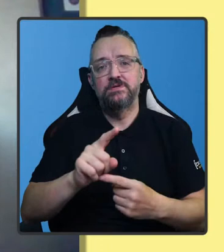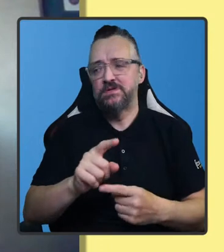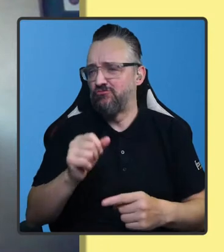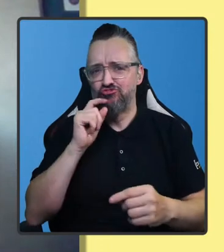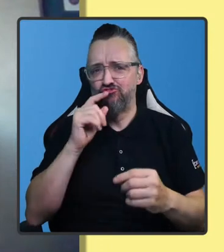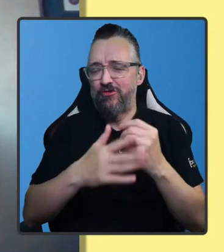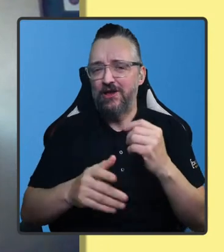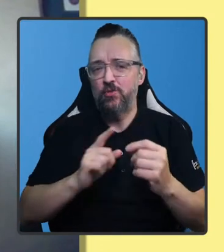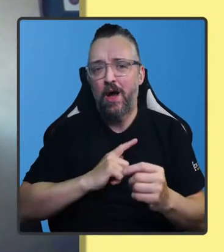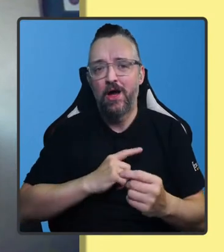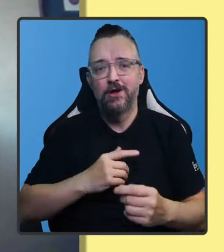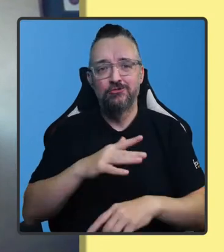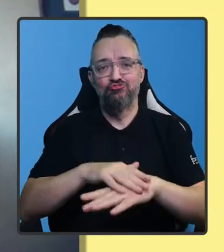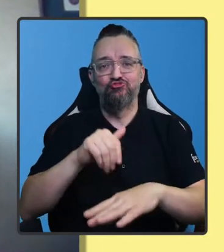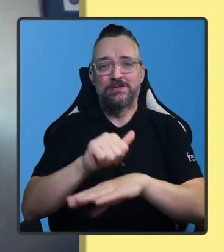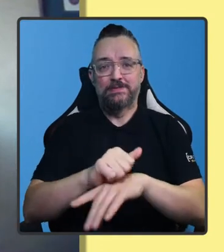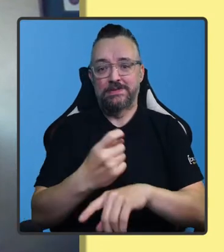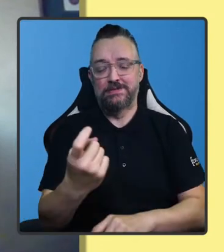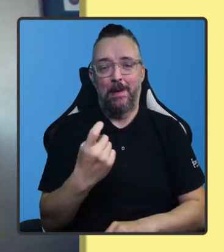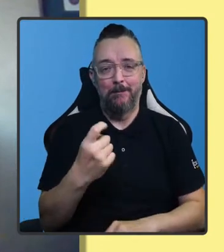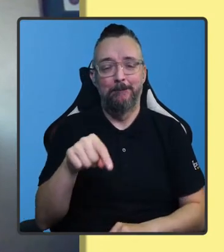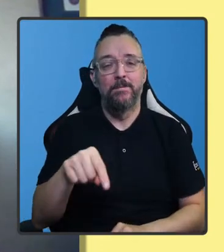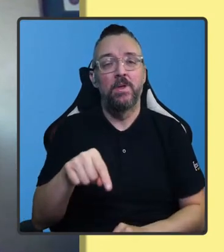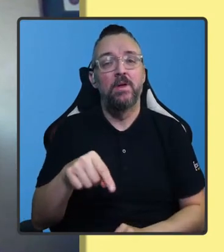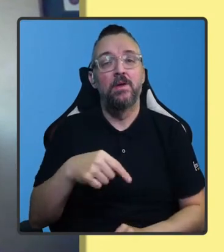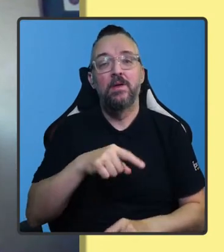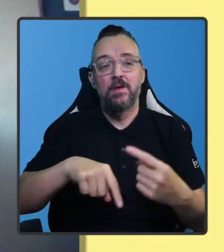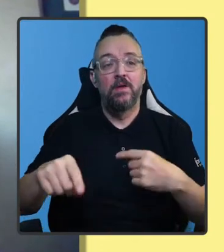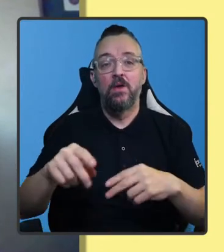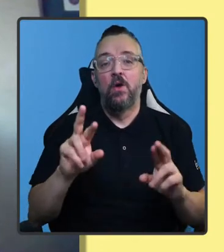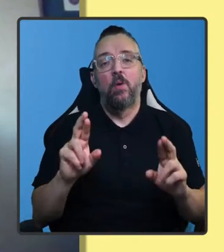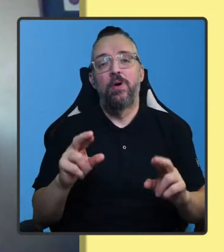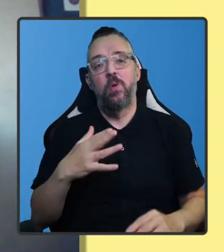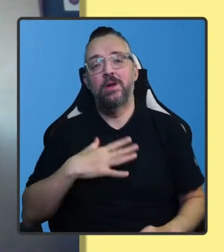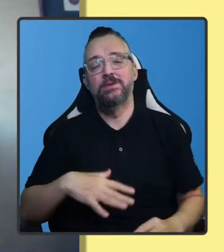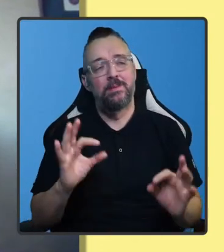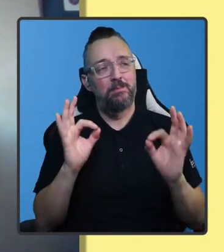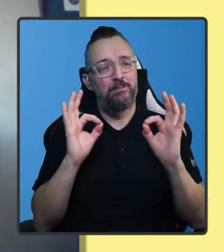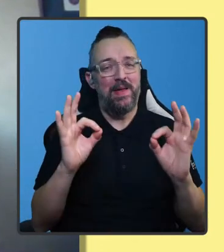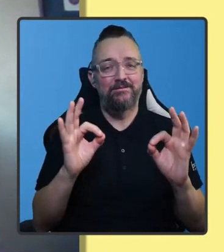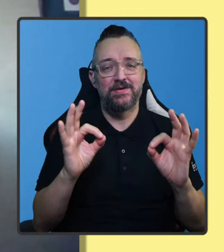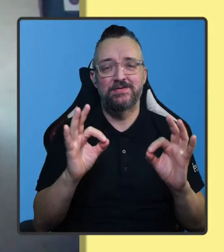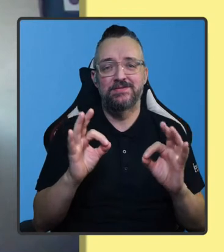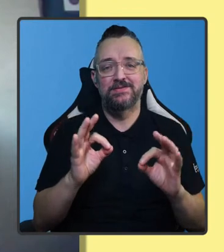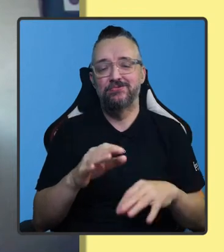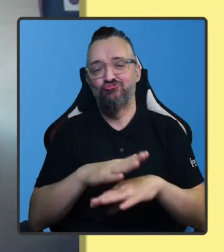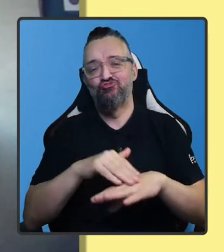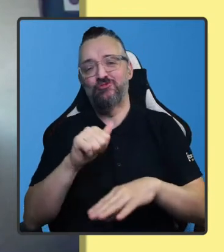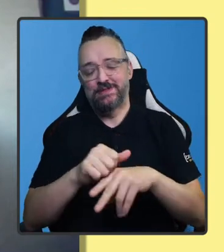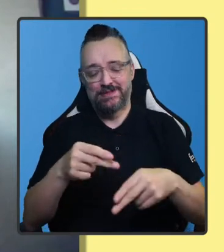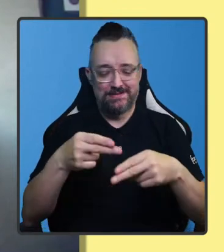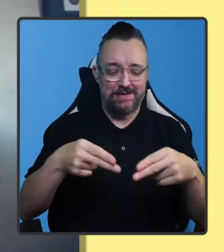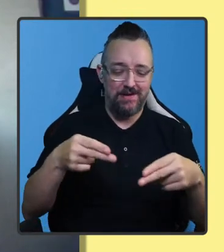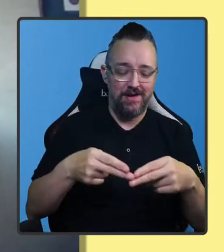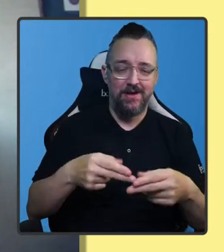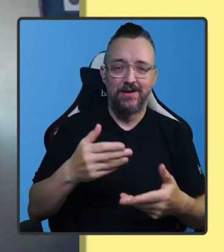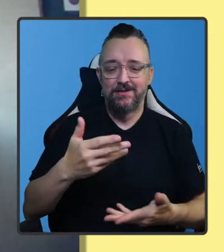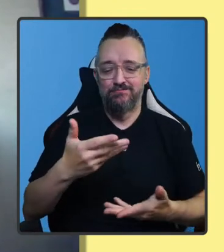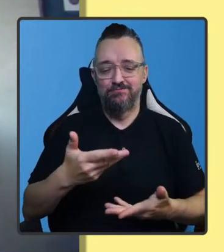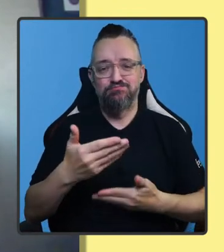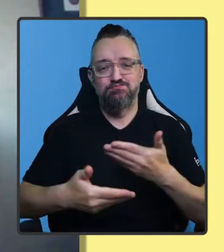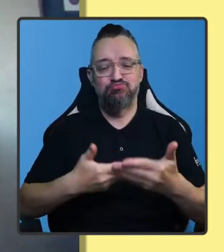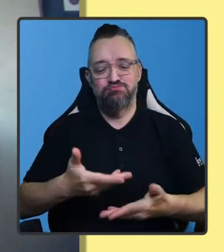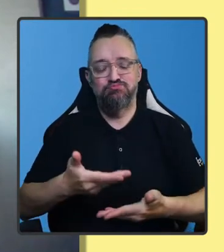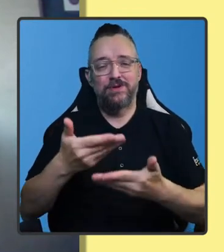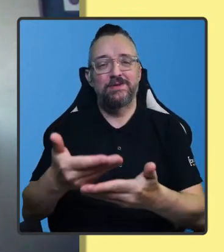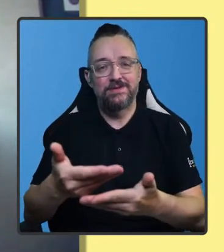Many of us are striving for what we believe will be the perfect Christmas, making sure we have the perfect Christmas dinner, the perfect presents for our friends, in order to make